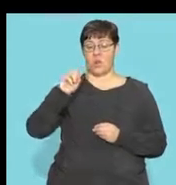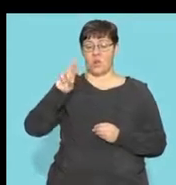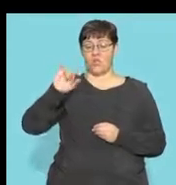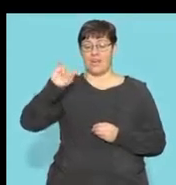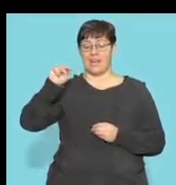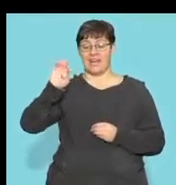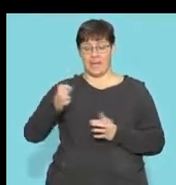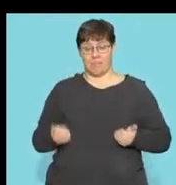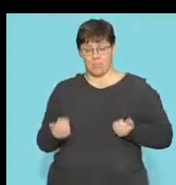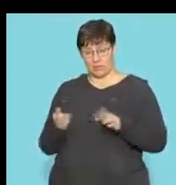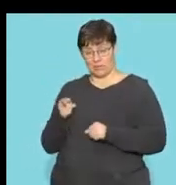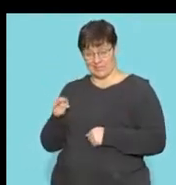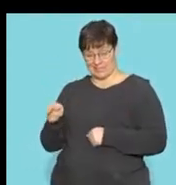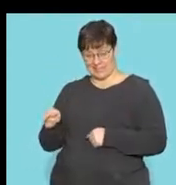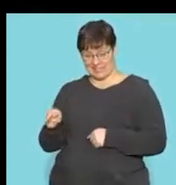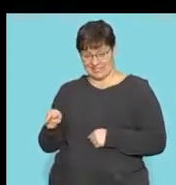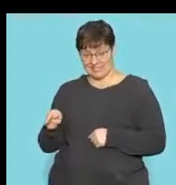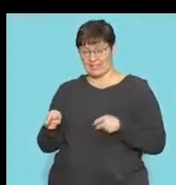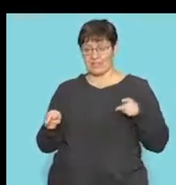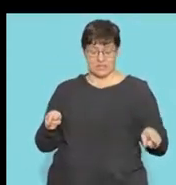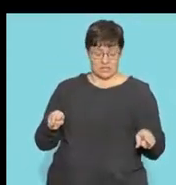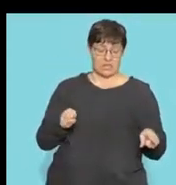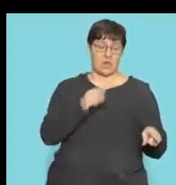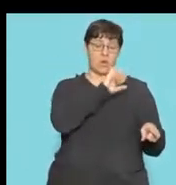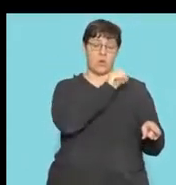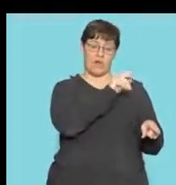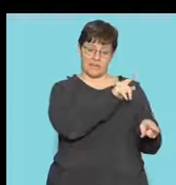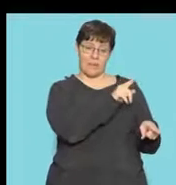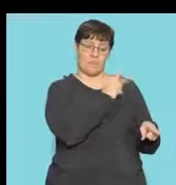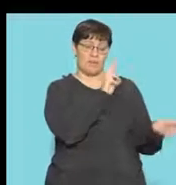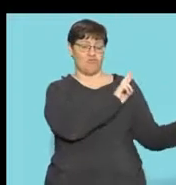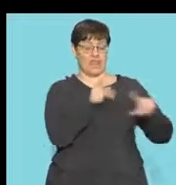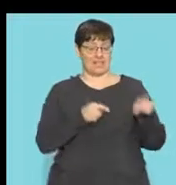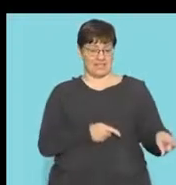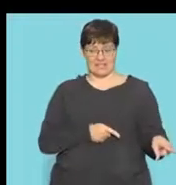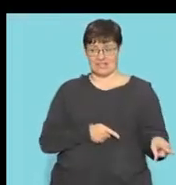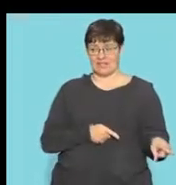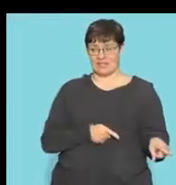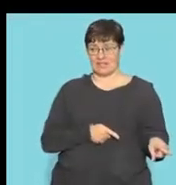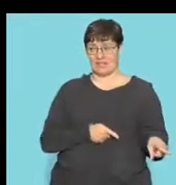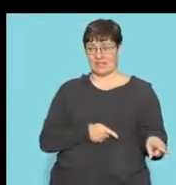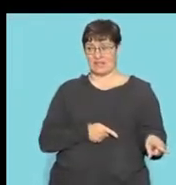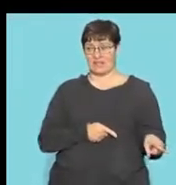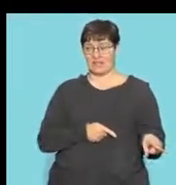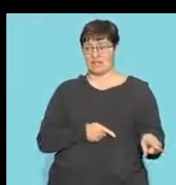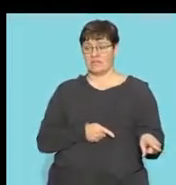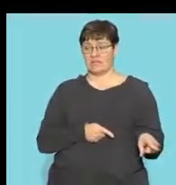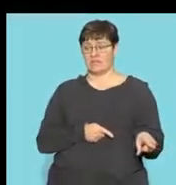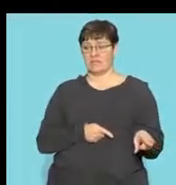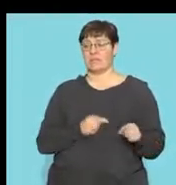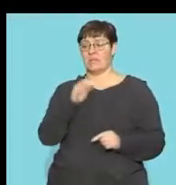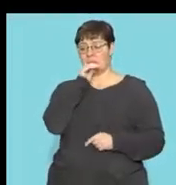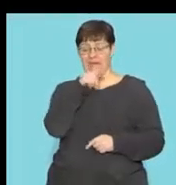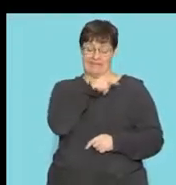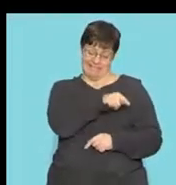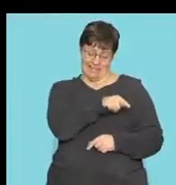chlorine being produced over here. The chloride ion is the thing that's reacting. That's going to